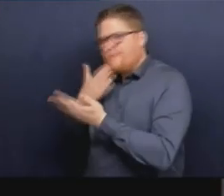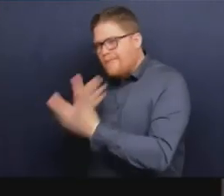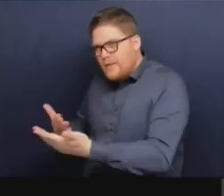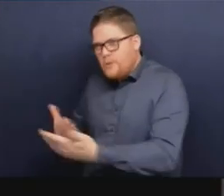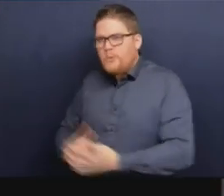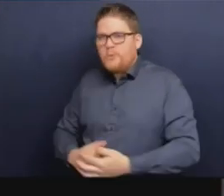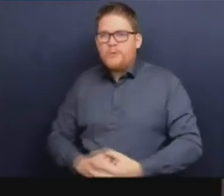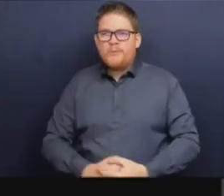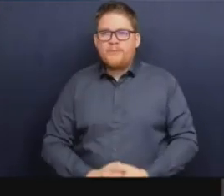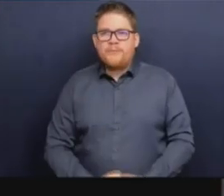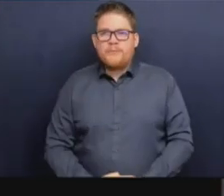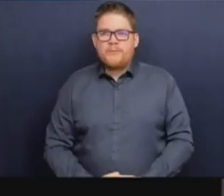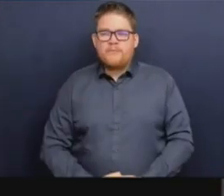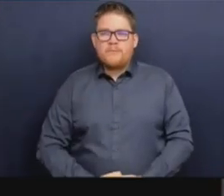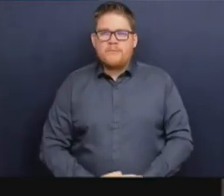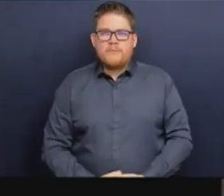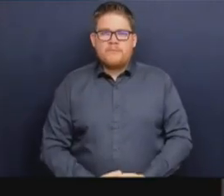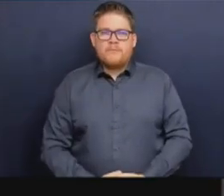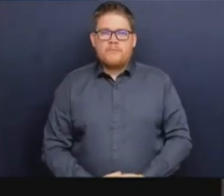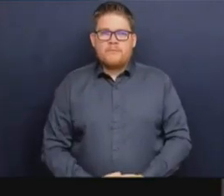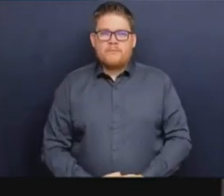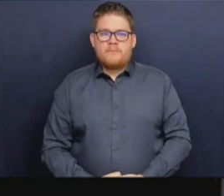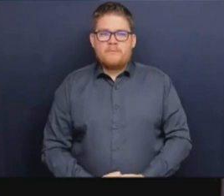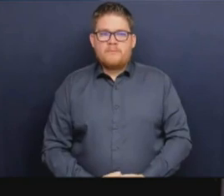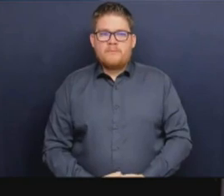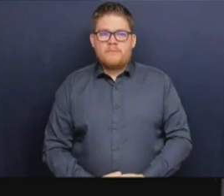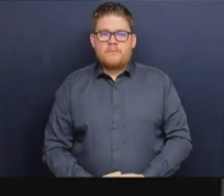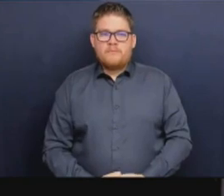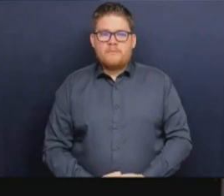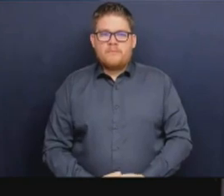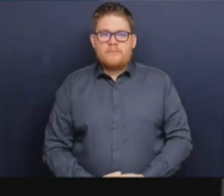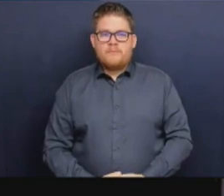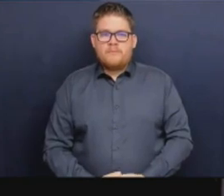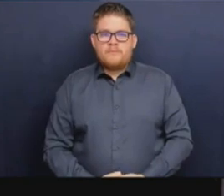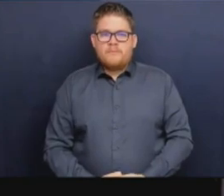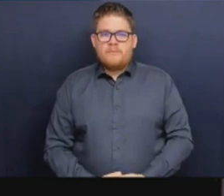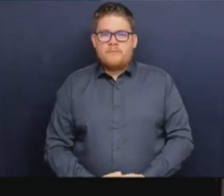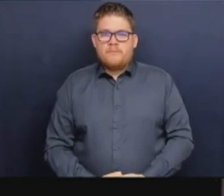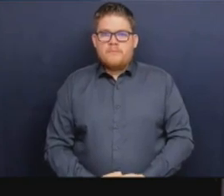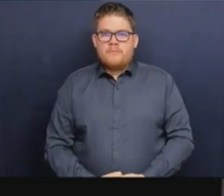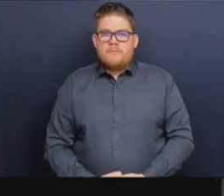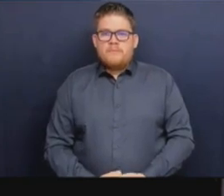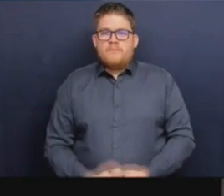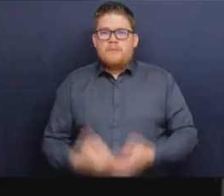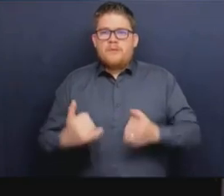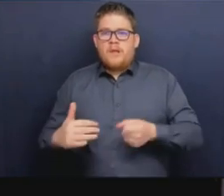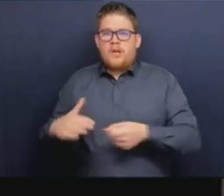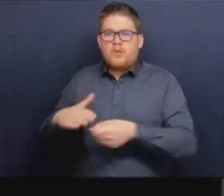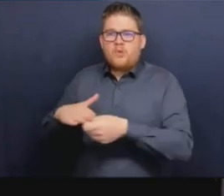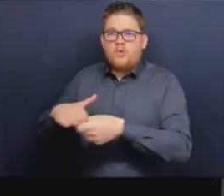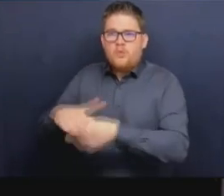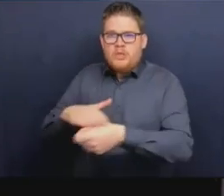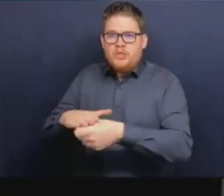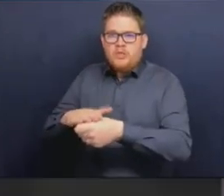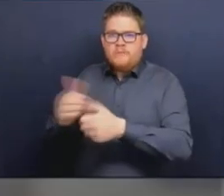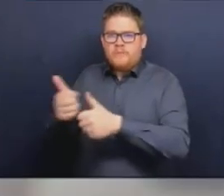And now I'm pleased to welcome Regional Chief Terry Teegee to speak. He's also joining us virtually today.